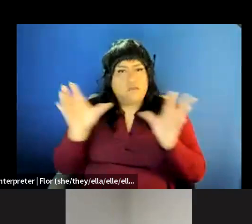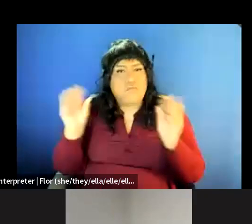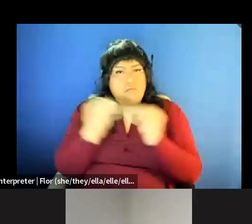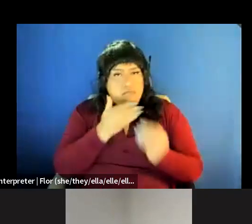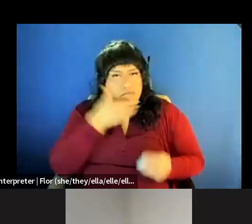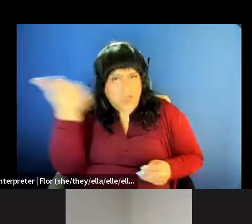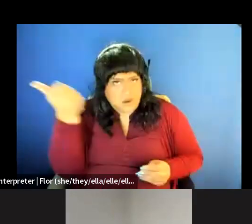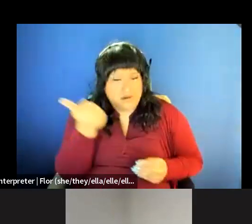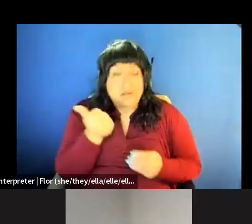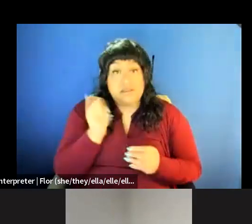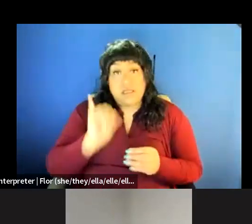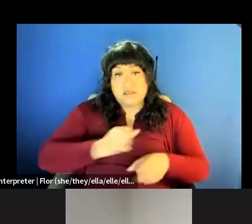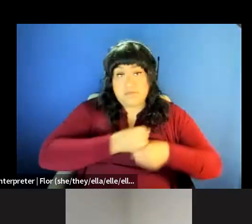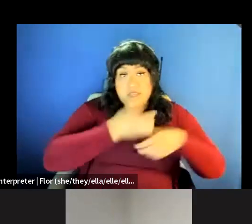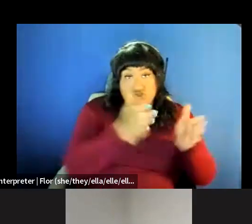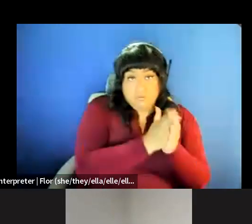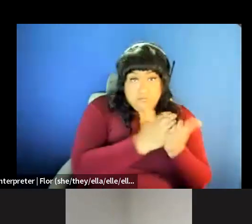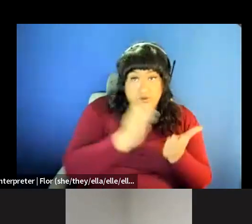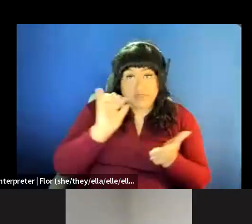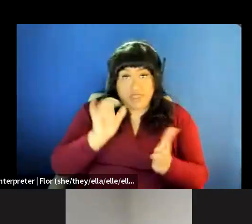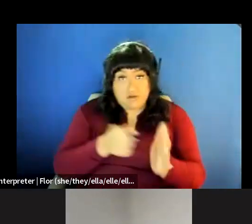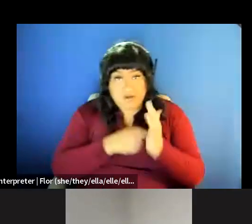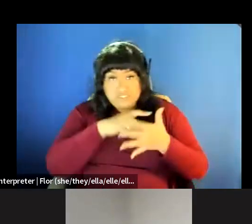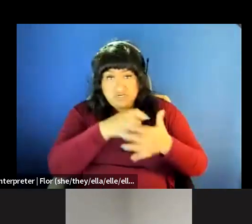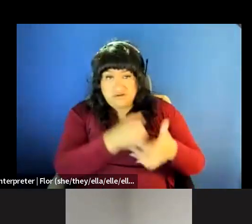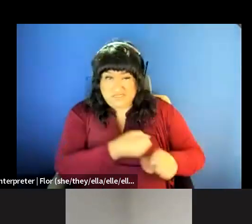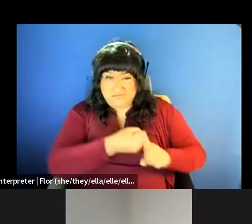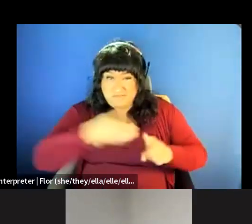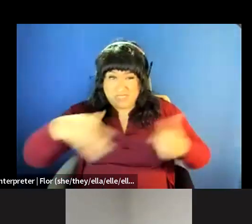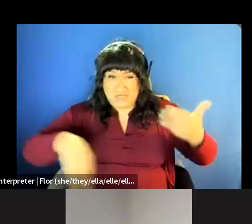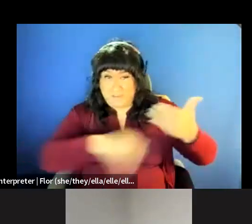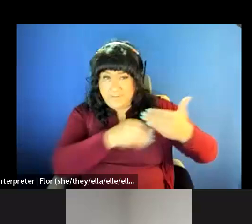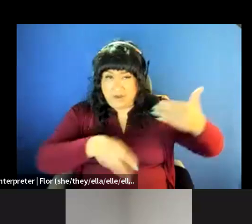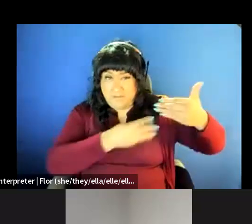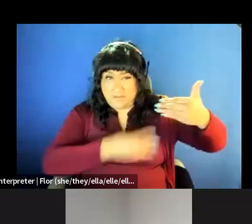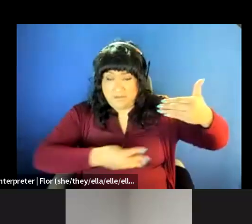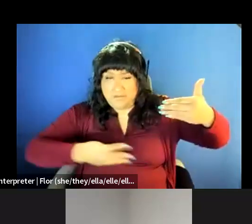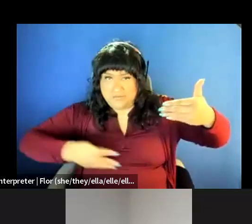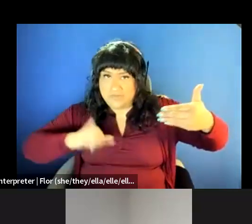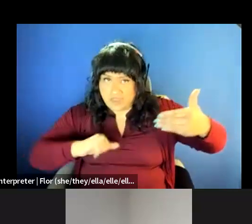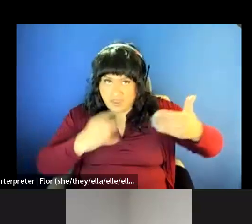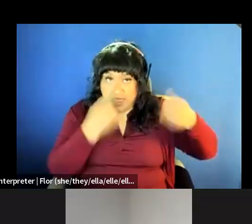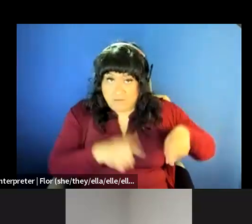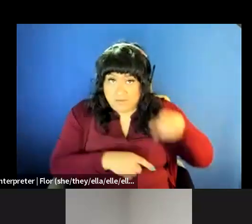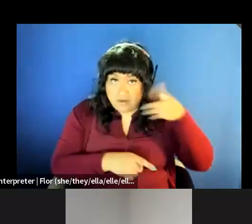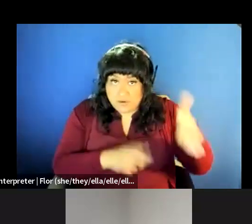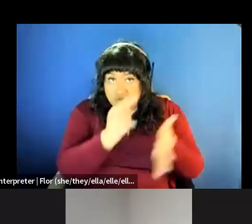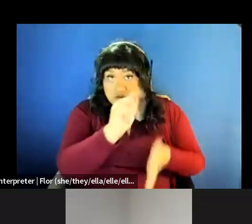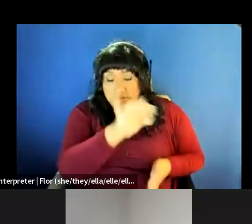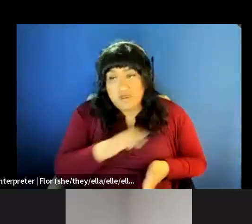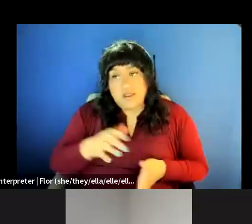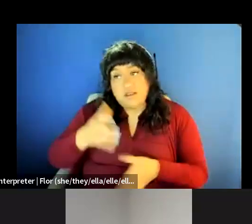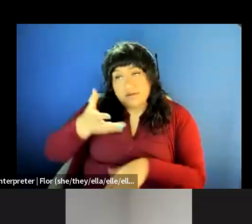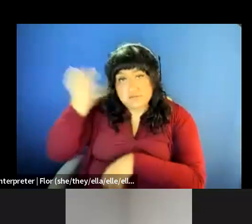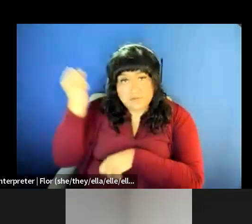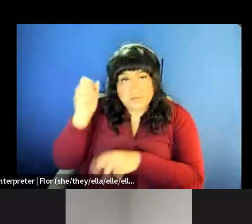The expansion of the criteria exists in New York City. The capacity to remove people exists in New York City.